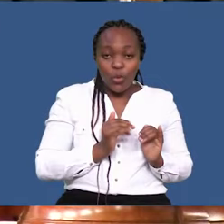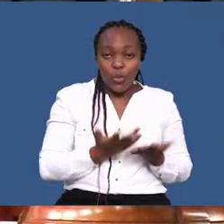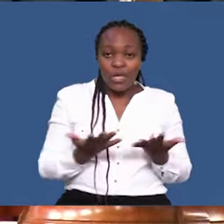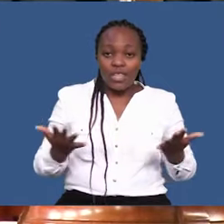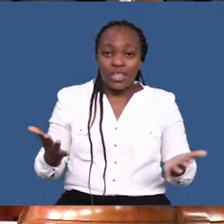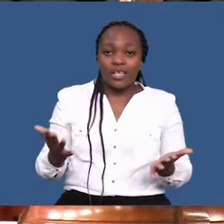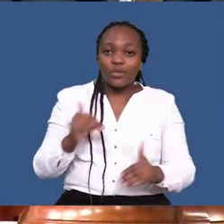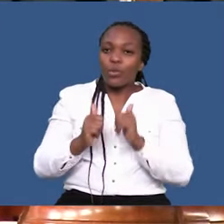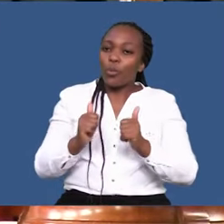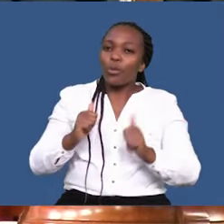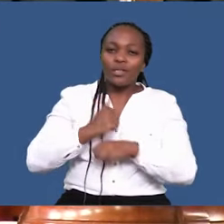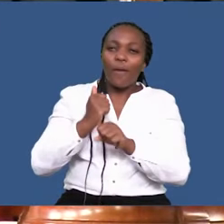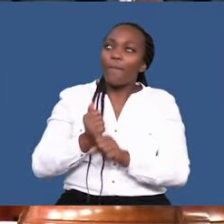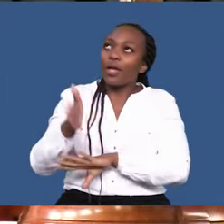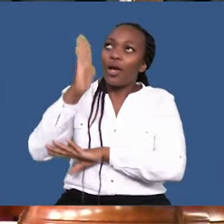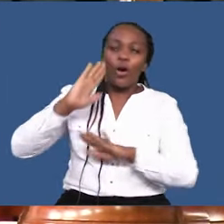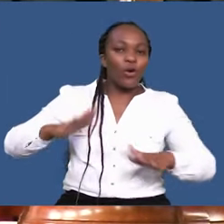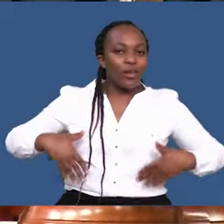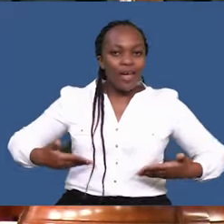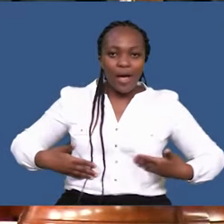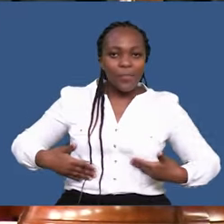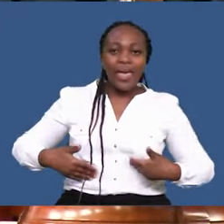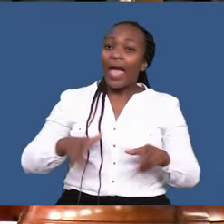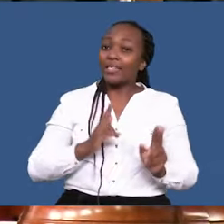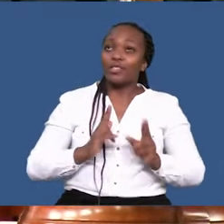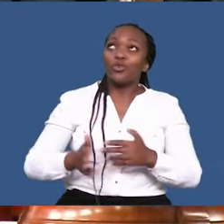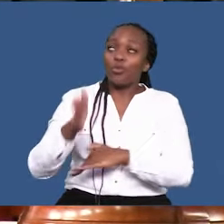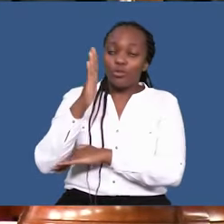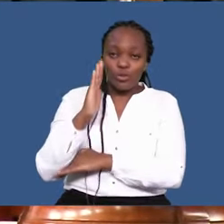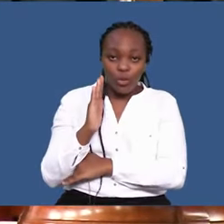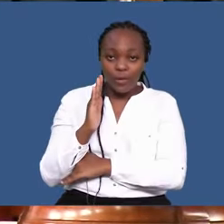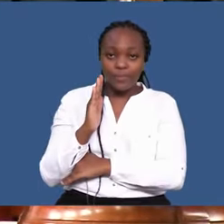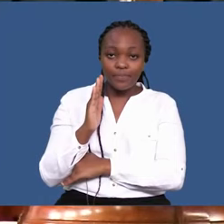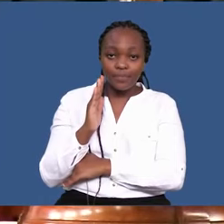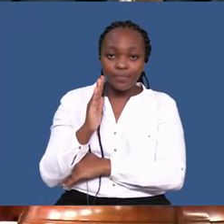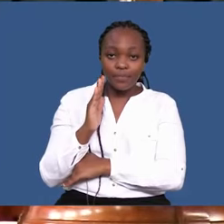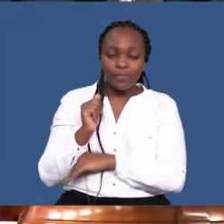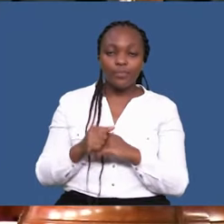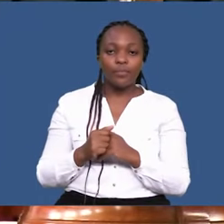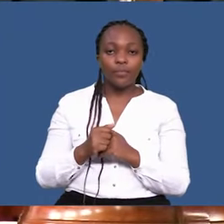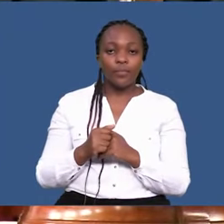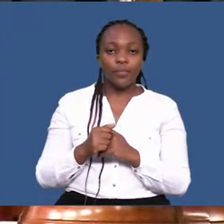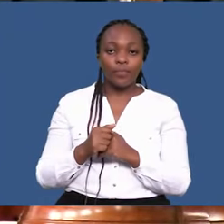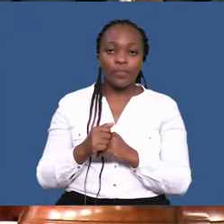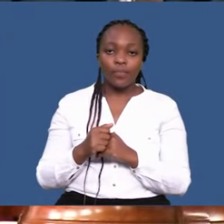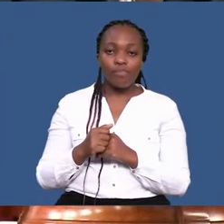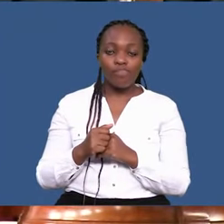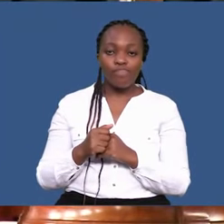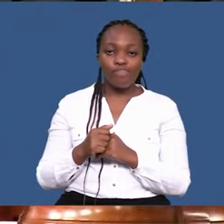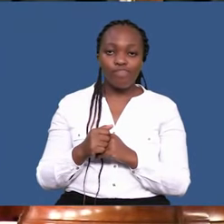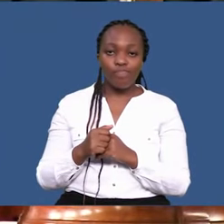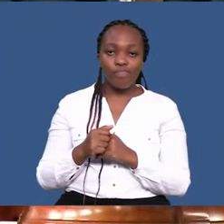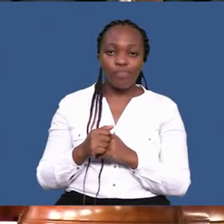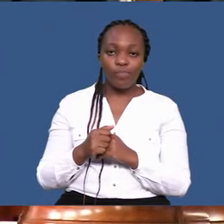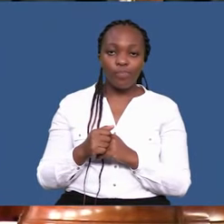verse 17. And here he again starts the passage with, since then you